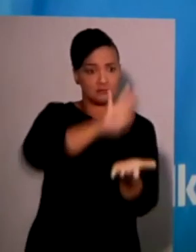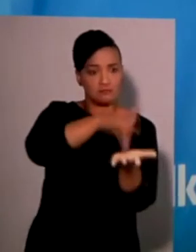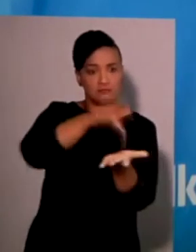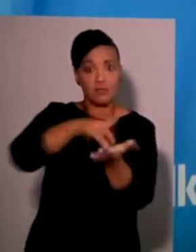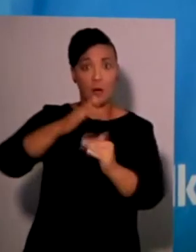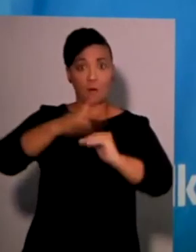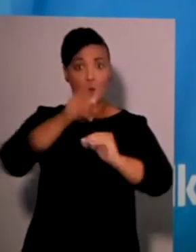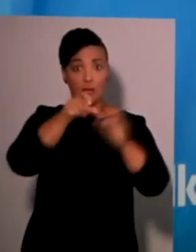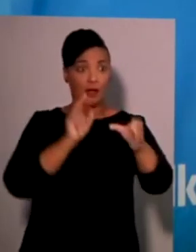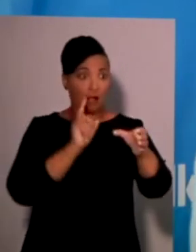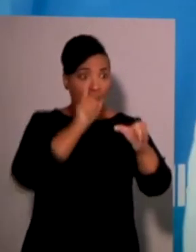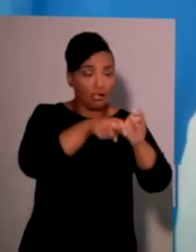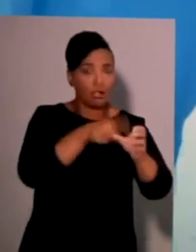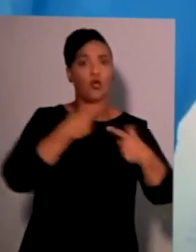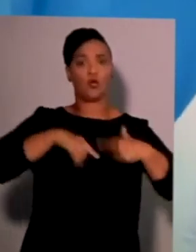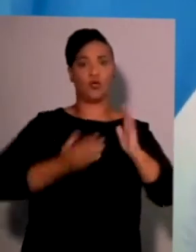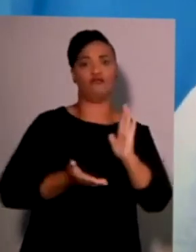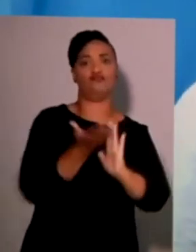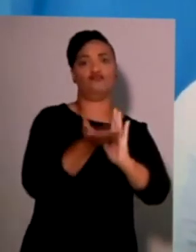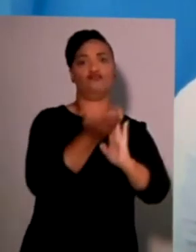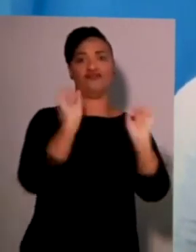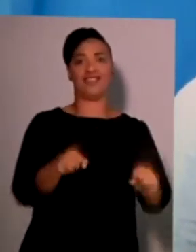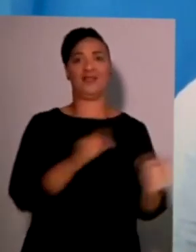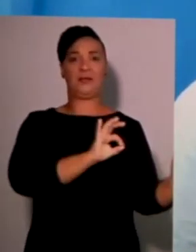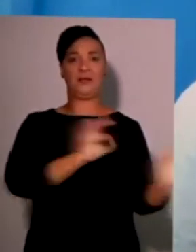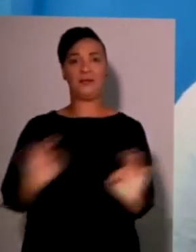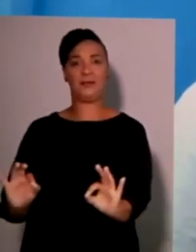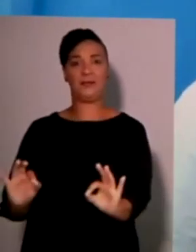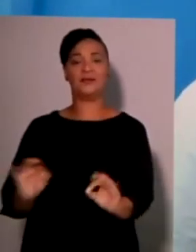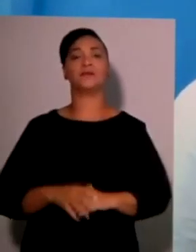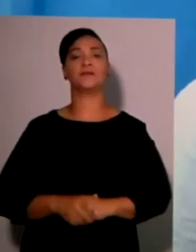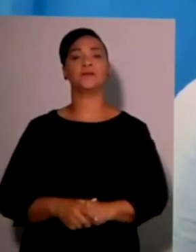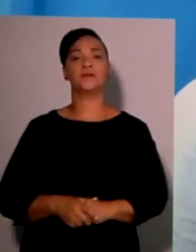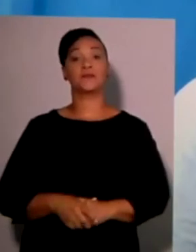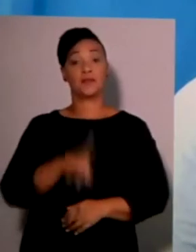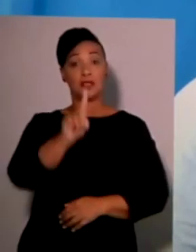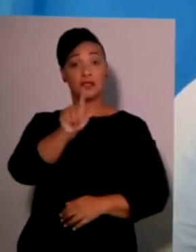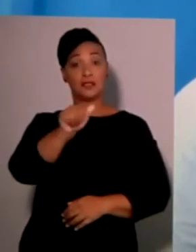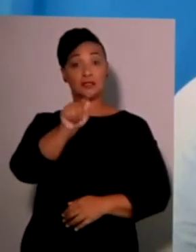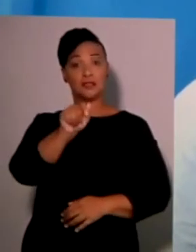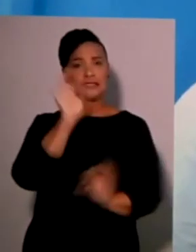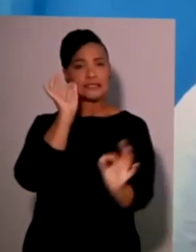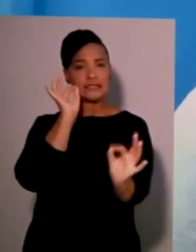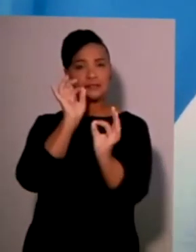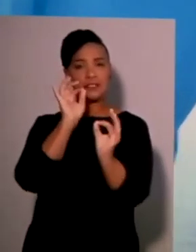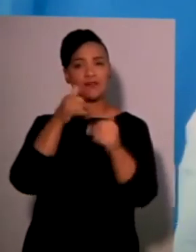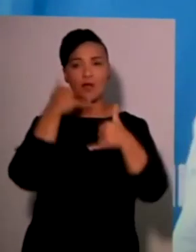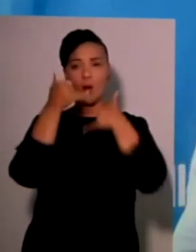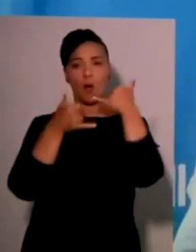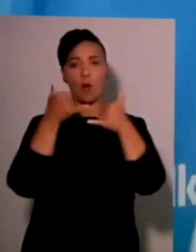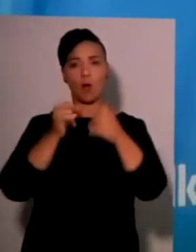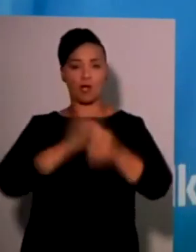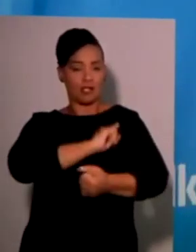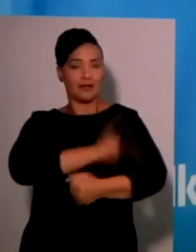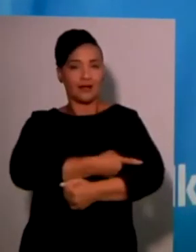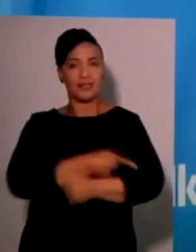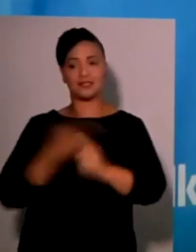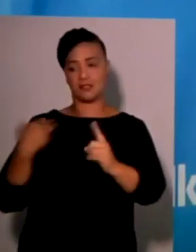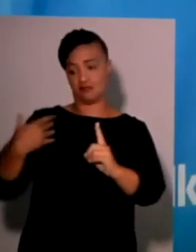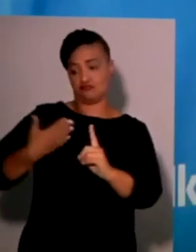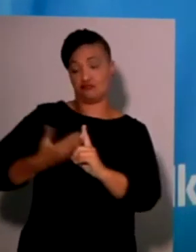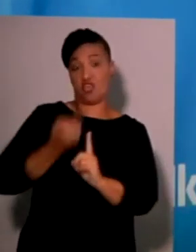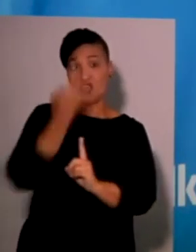traffic was anticipated. Our data specific core capacity investment during the 3 months leading up to